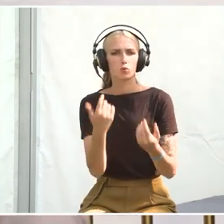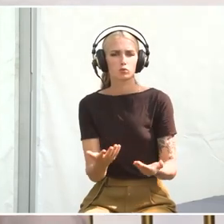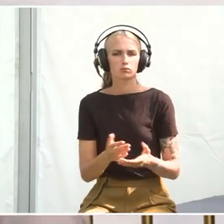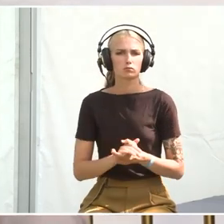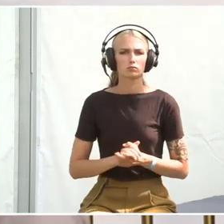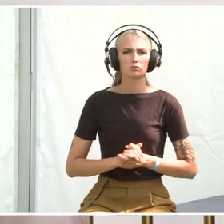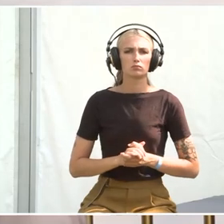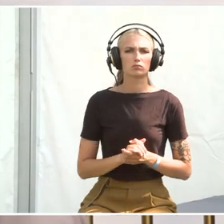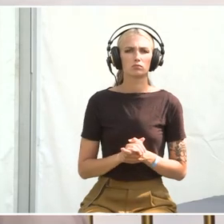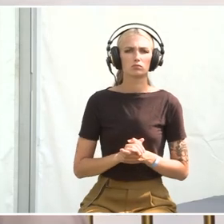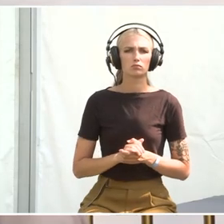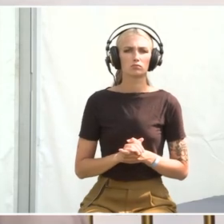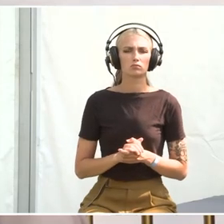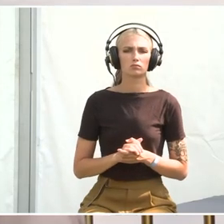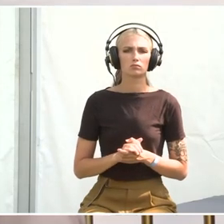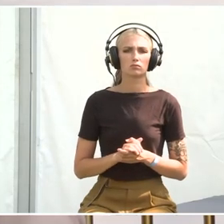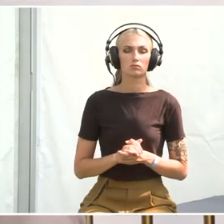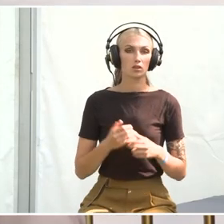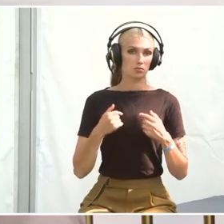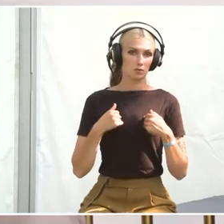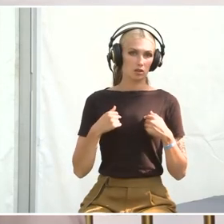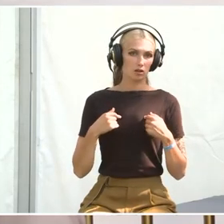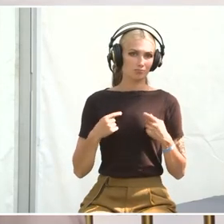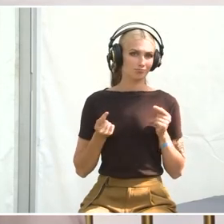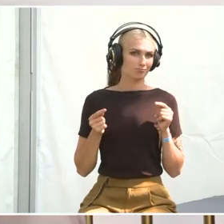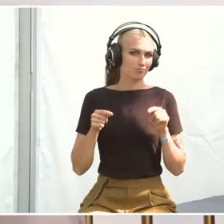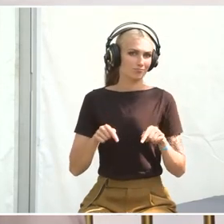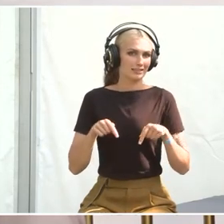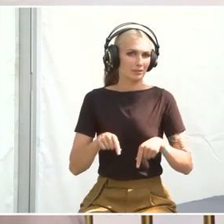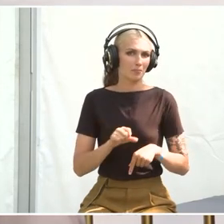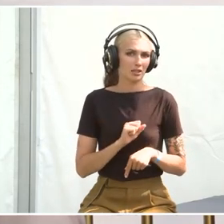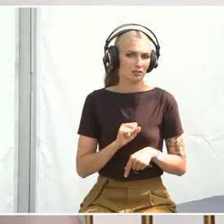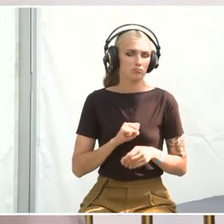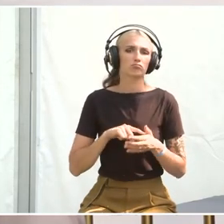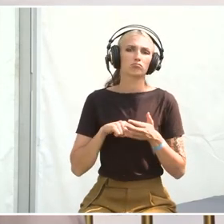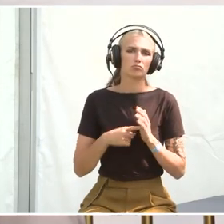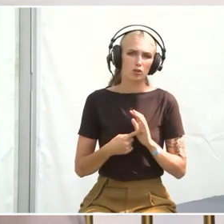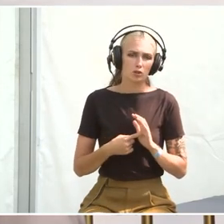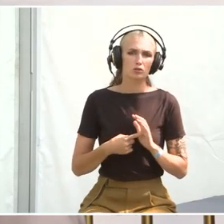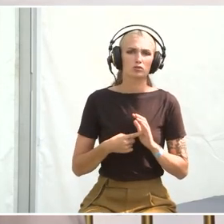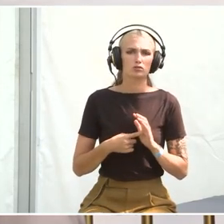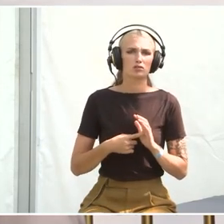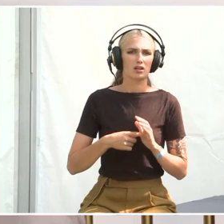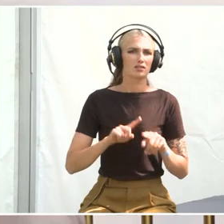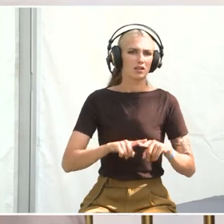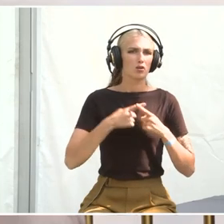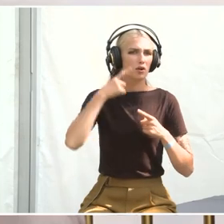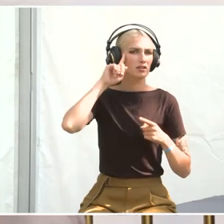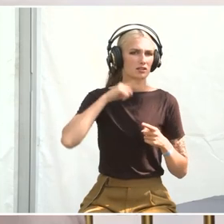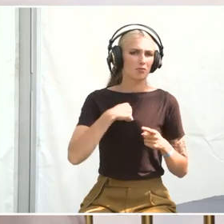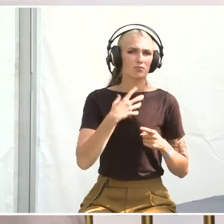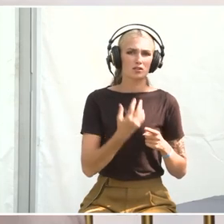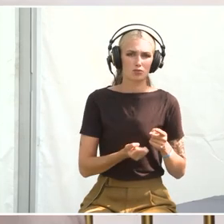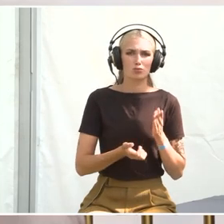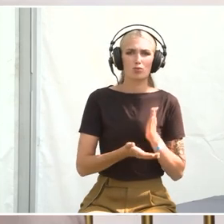I think the reason why I'm here is obviously because of our knowledge about technology and the way